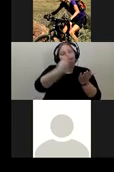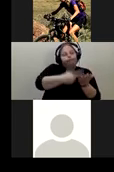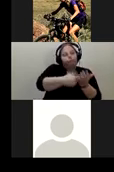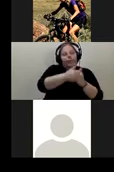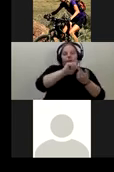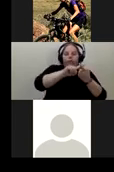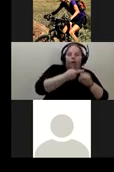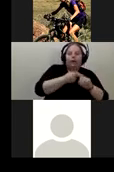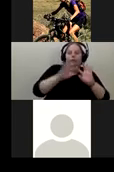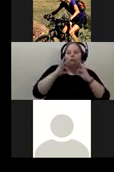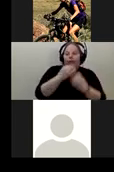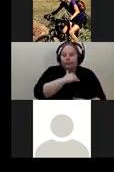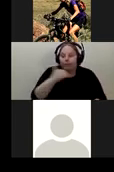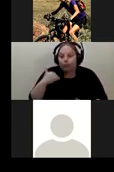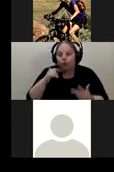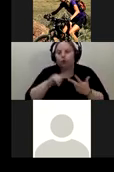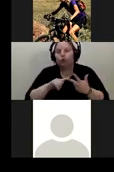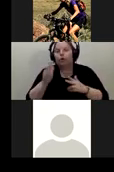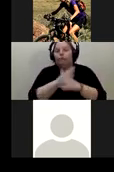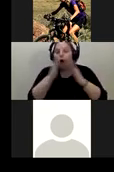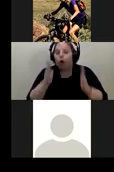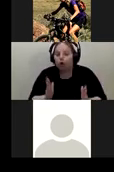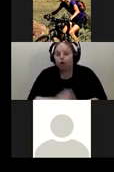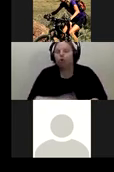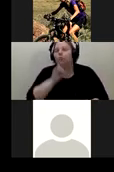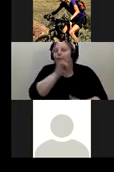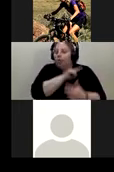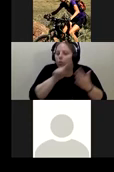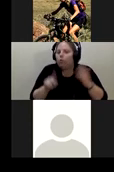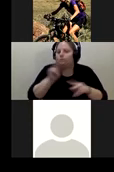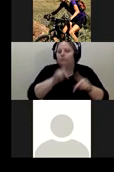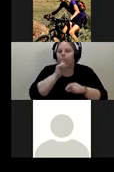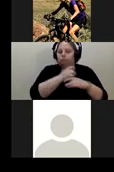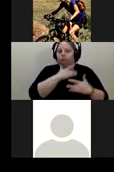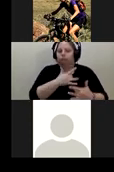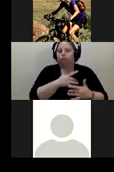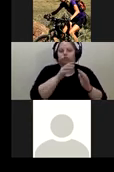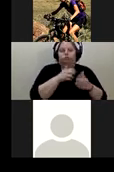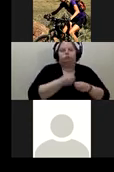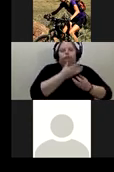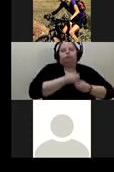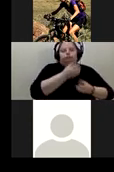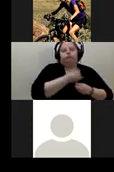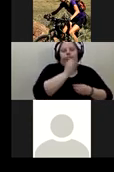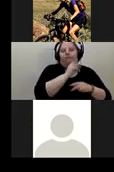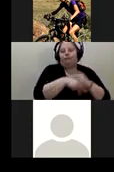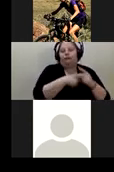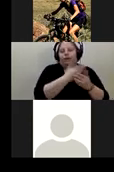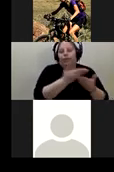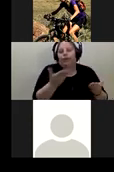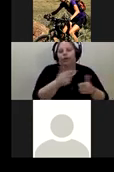relatives or our partners. Those are the people that we talk to about these things, and then in walk